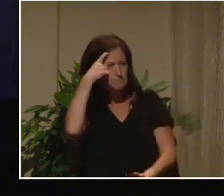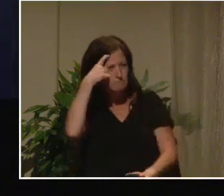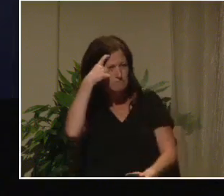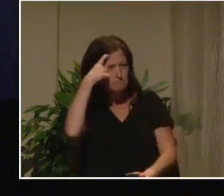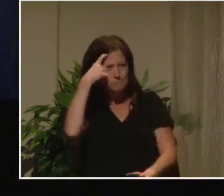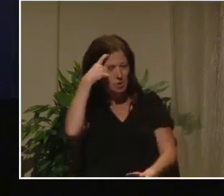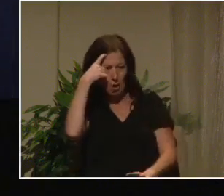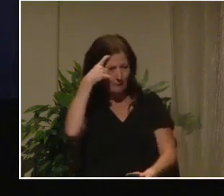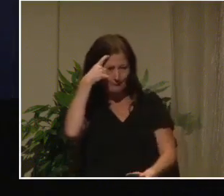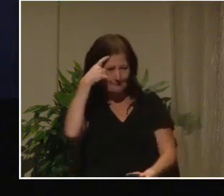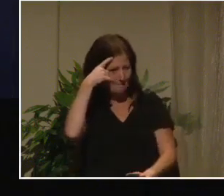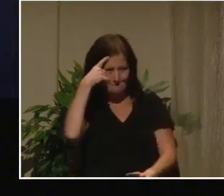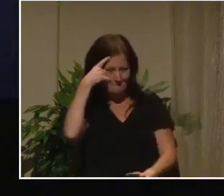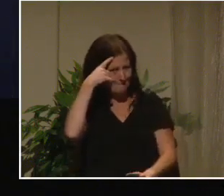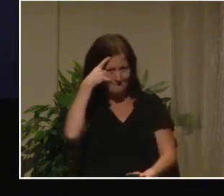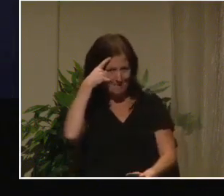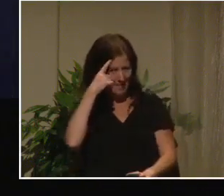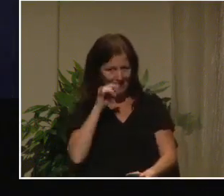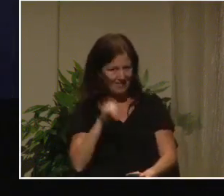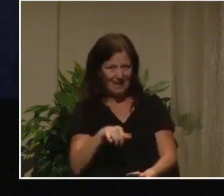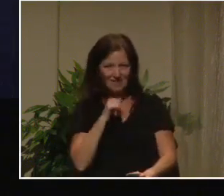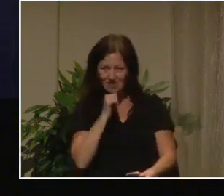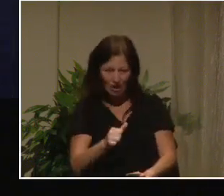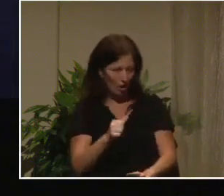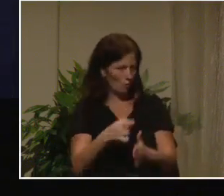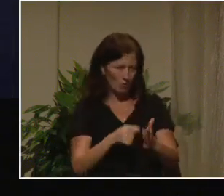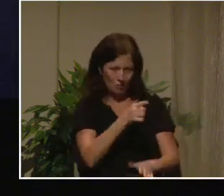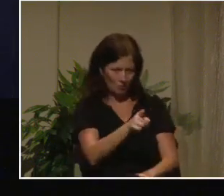in fact, what you need most in your life?